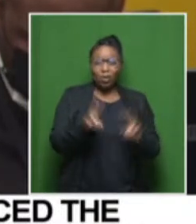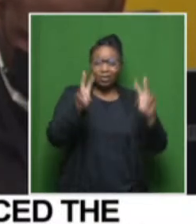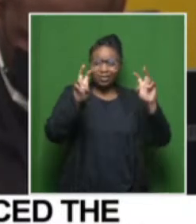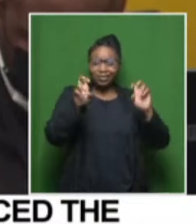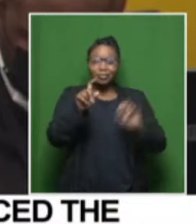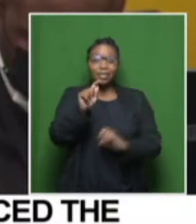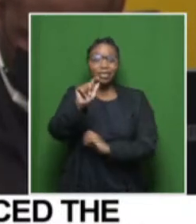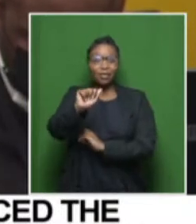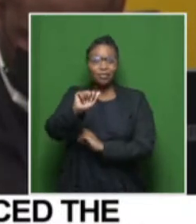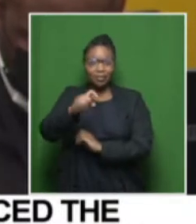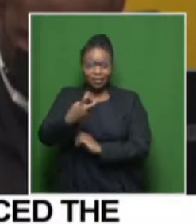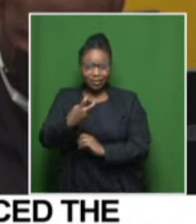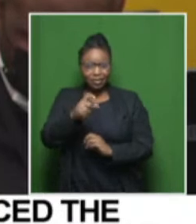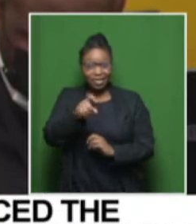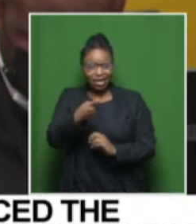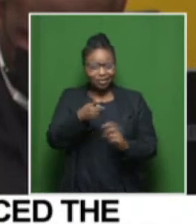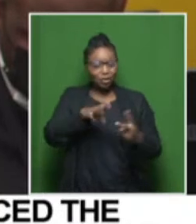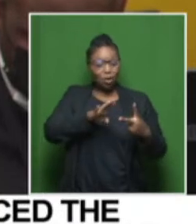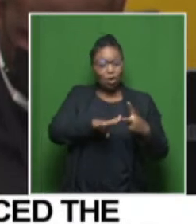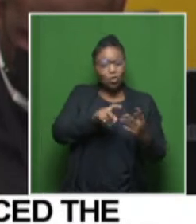on debt, chapter 7.